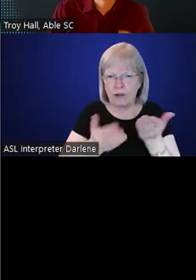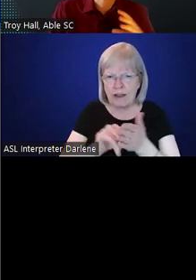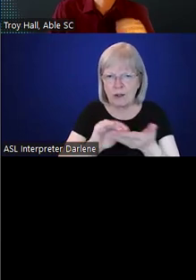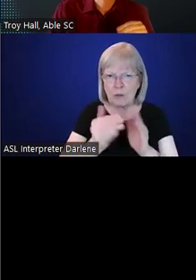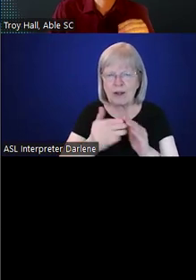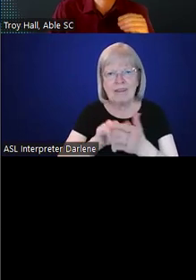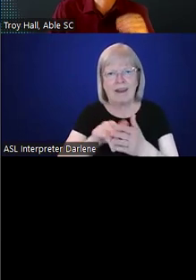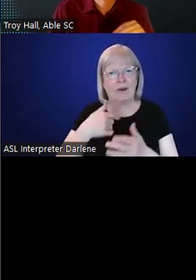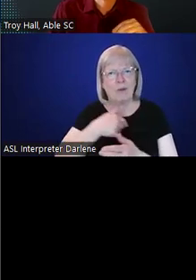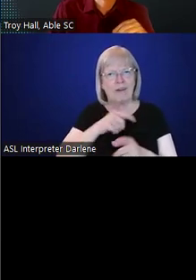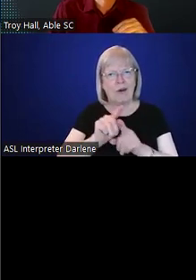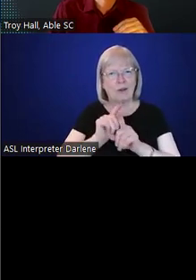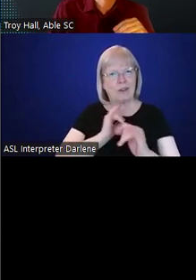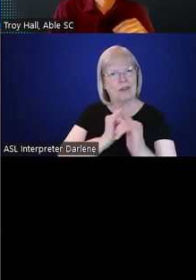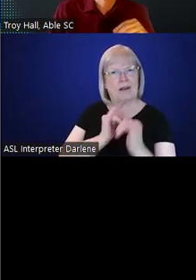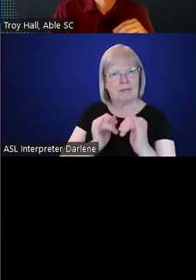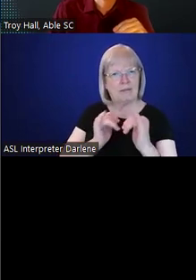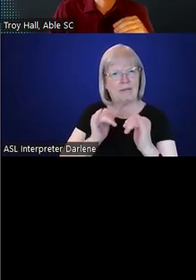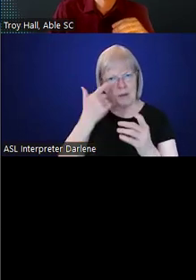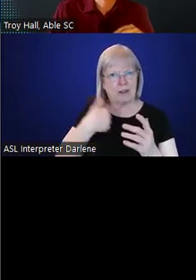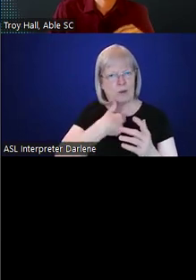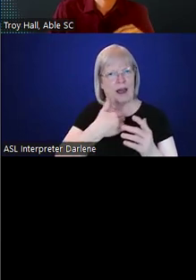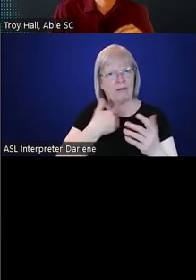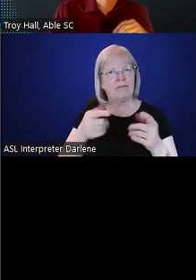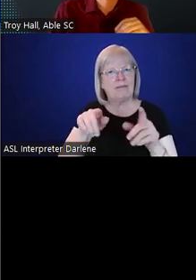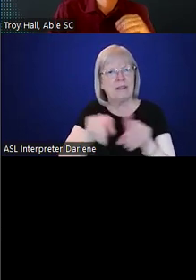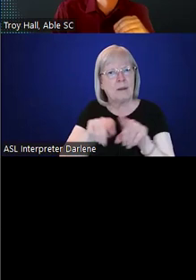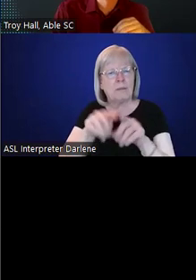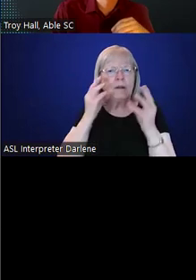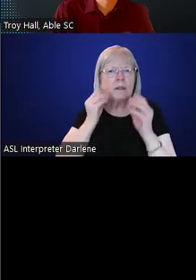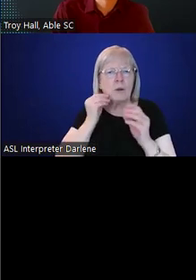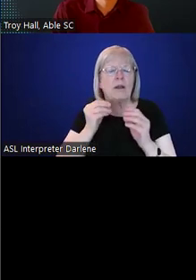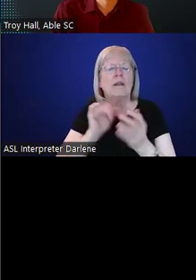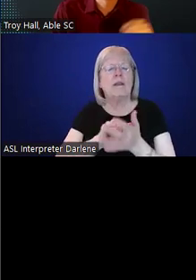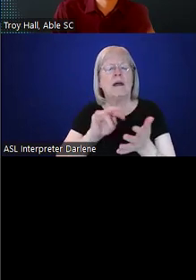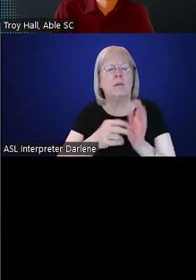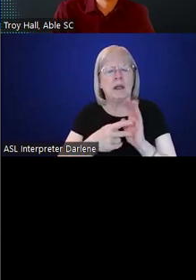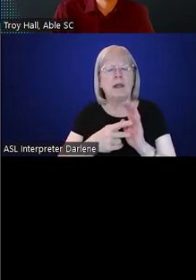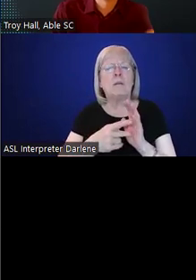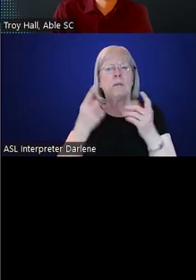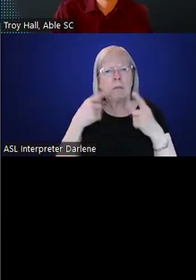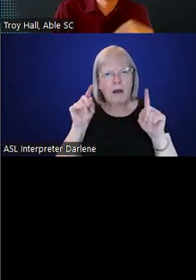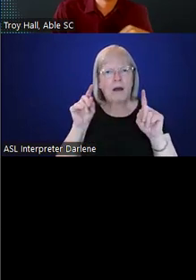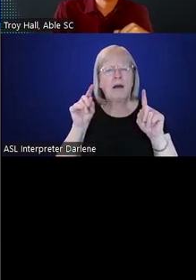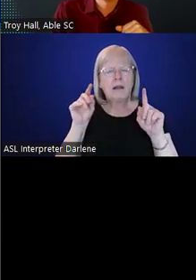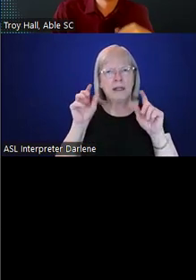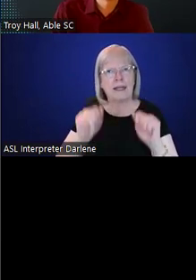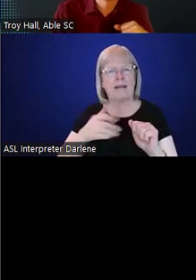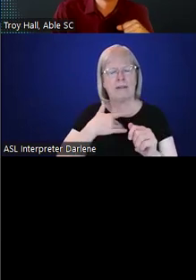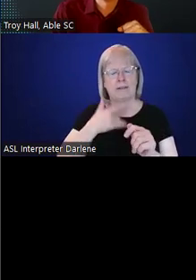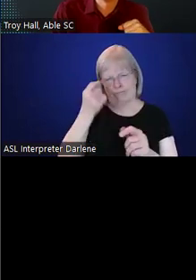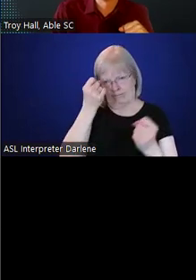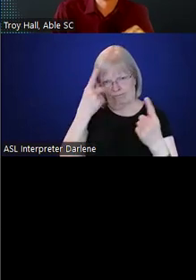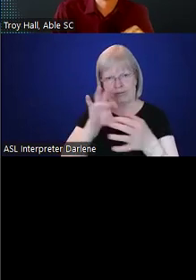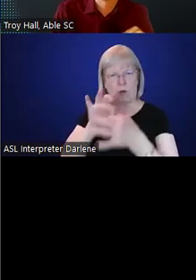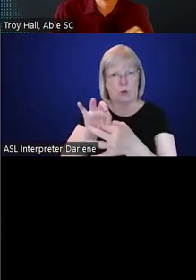So that lived experience enables staff to really relate to the youth and the people that we serve,